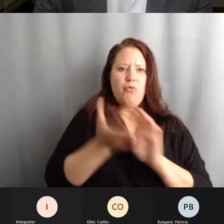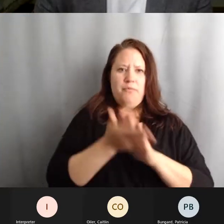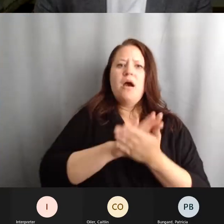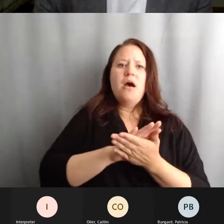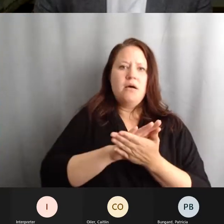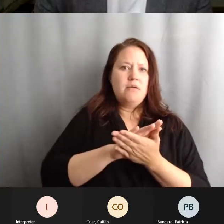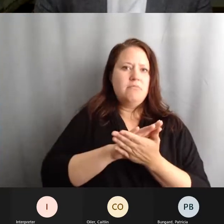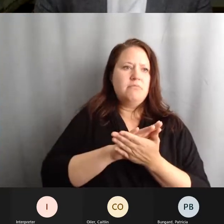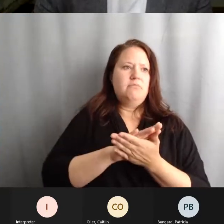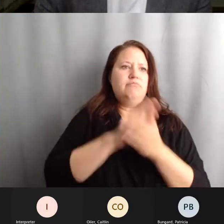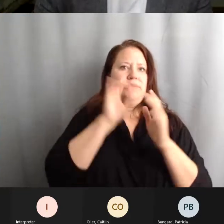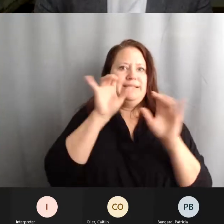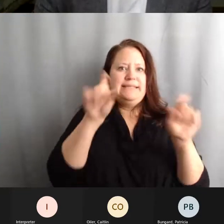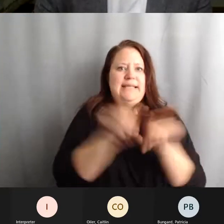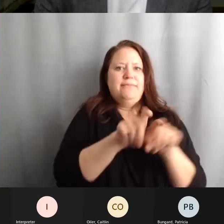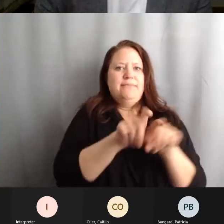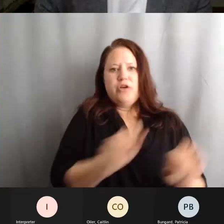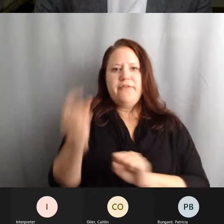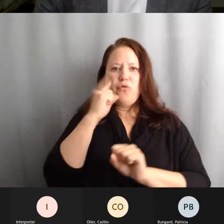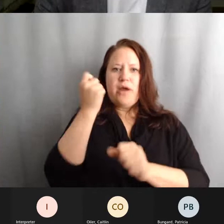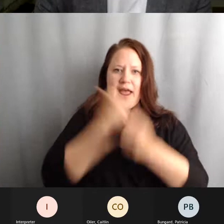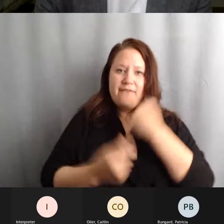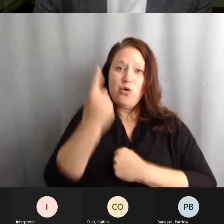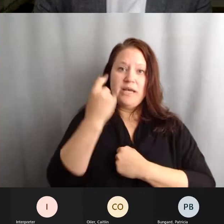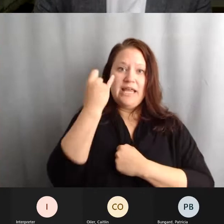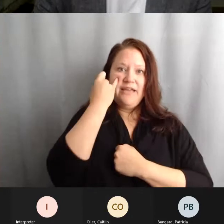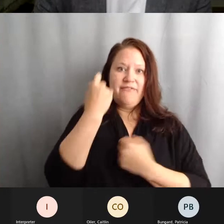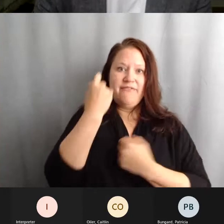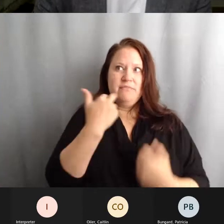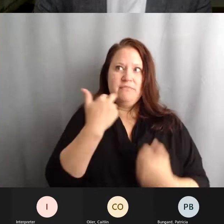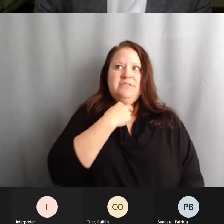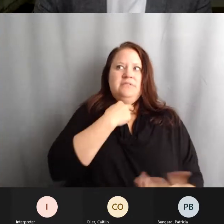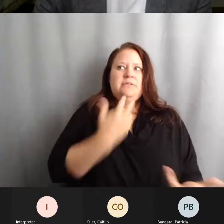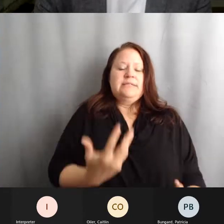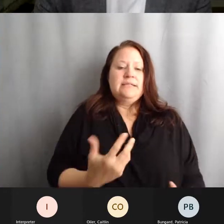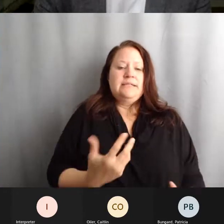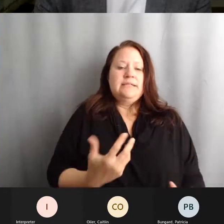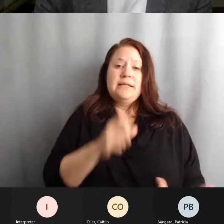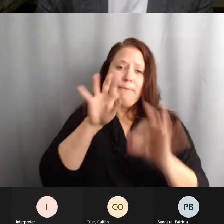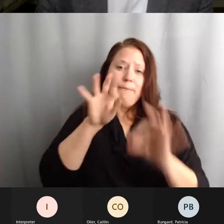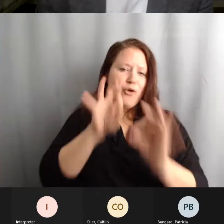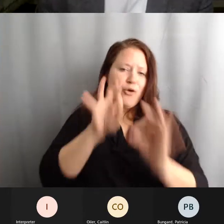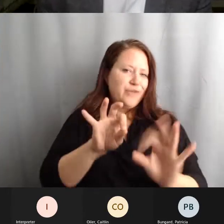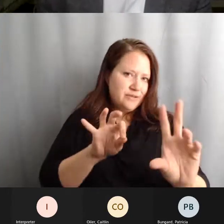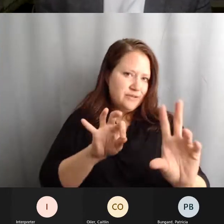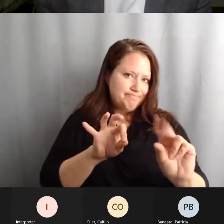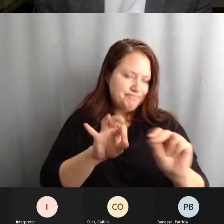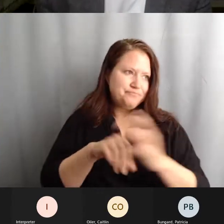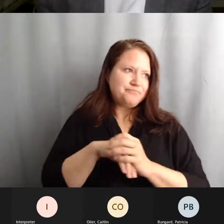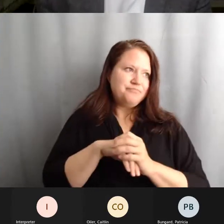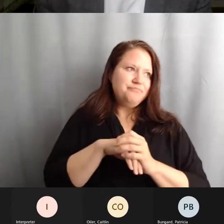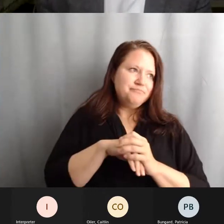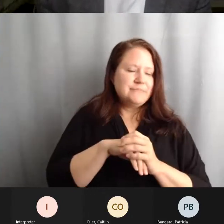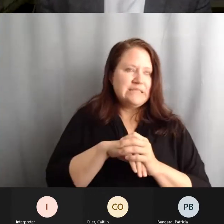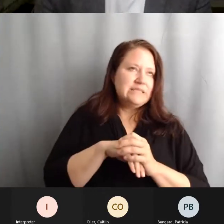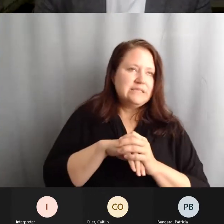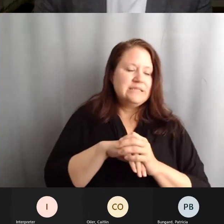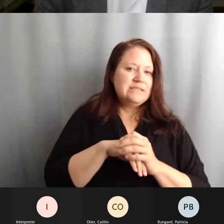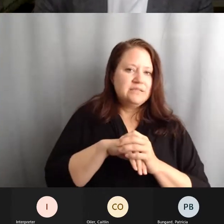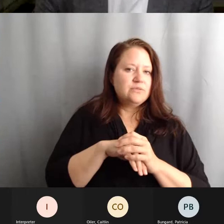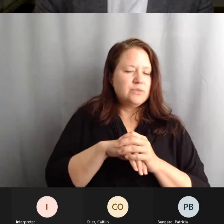everybody if our hands are tied. It's not ideal. to go that way. So we're really